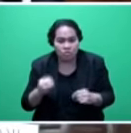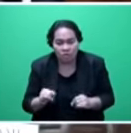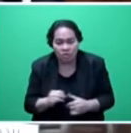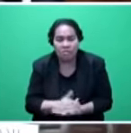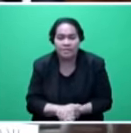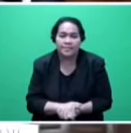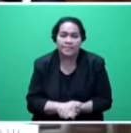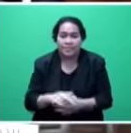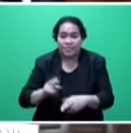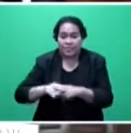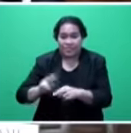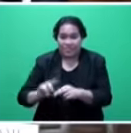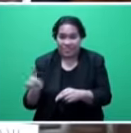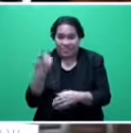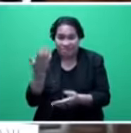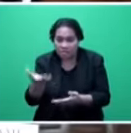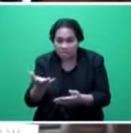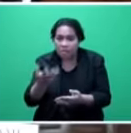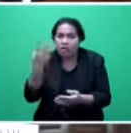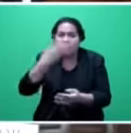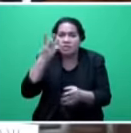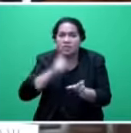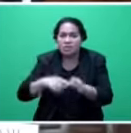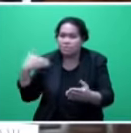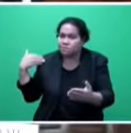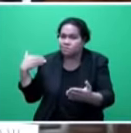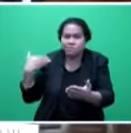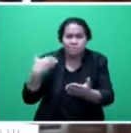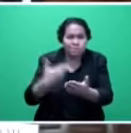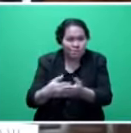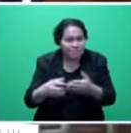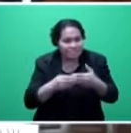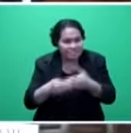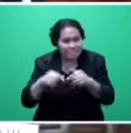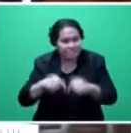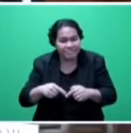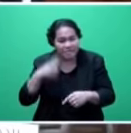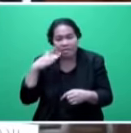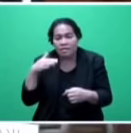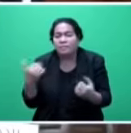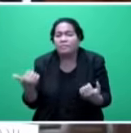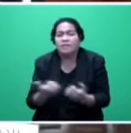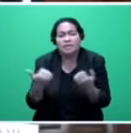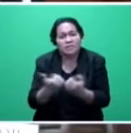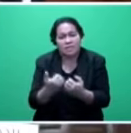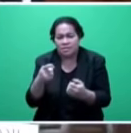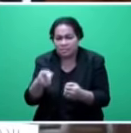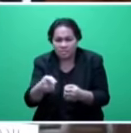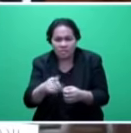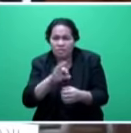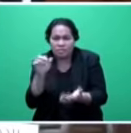leaders have been in power for the last 13 years and have committed many unethical practices.